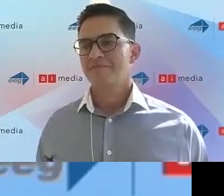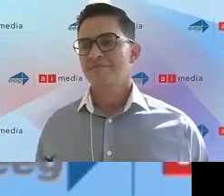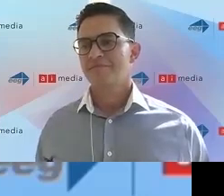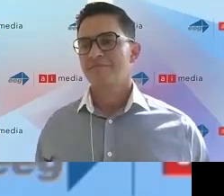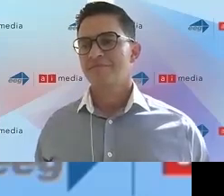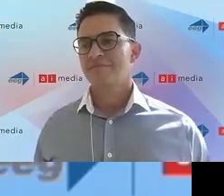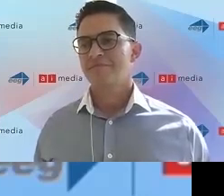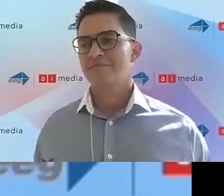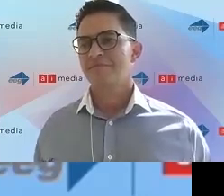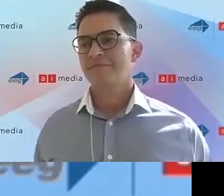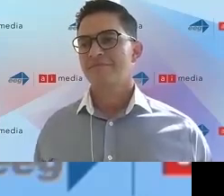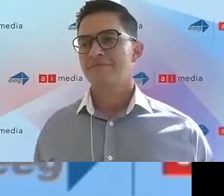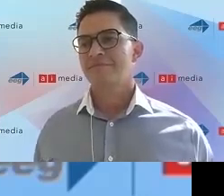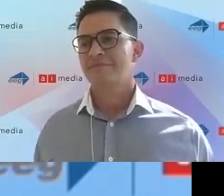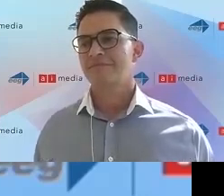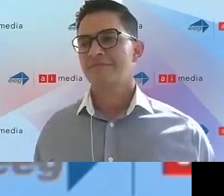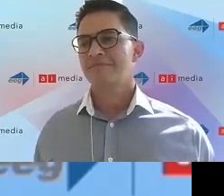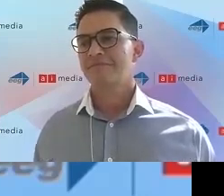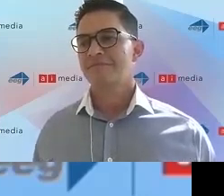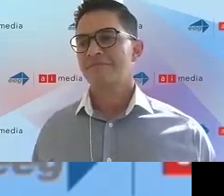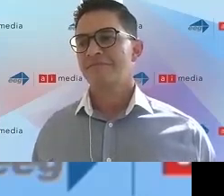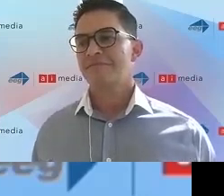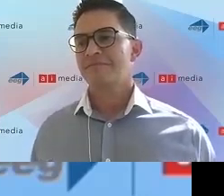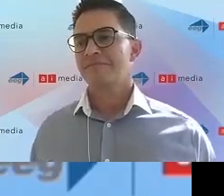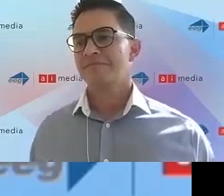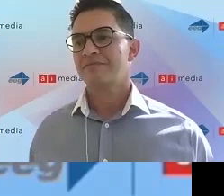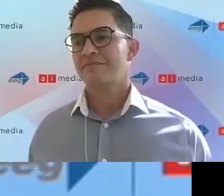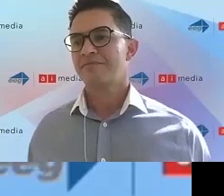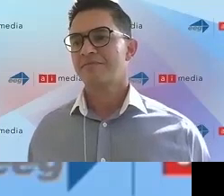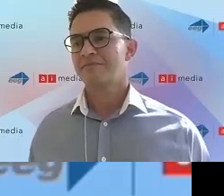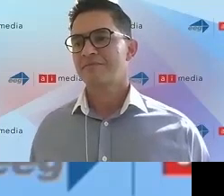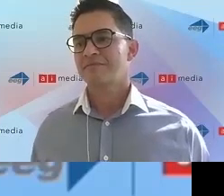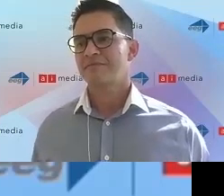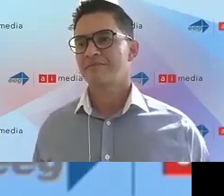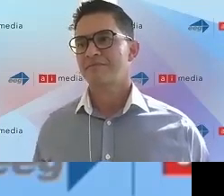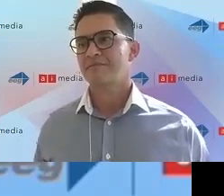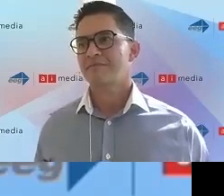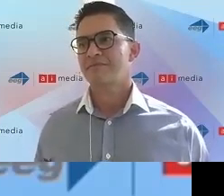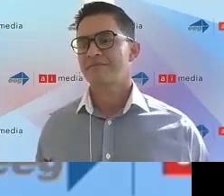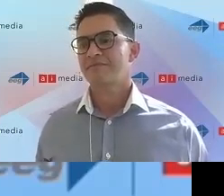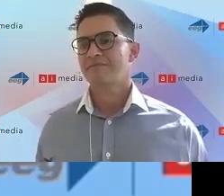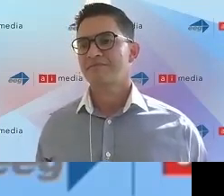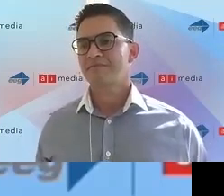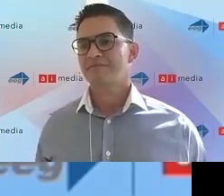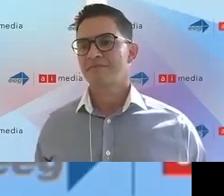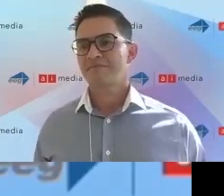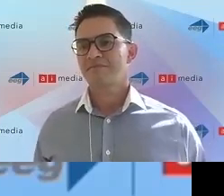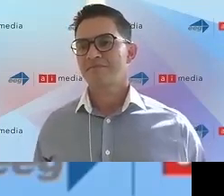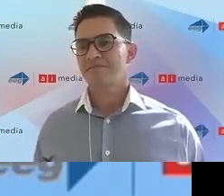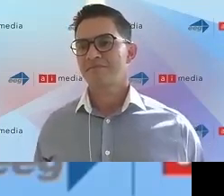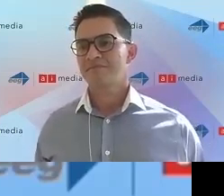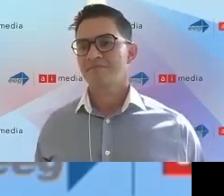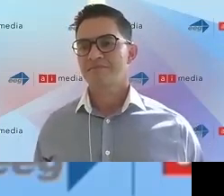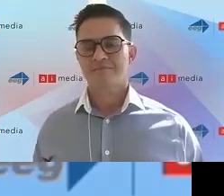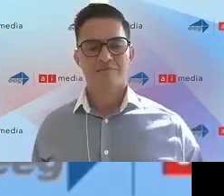data, engineering, information security, support, and technology operations. Just like the rest of the